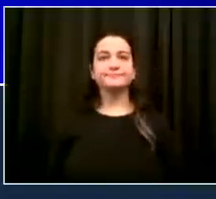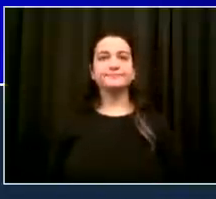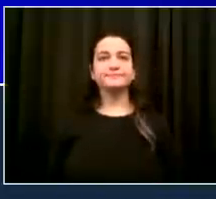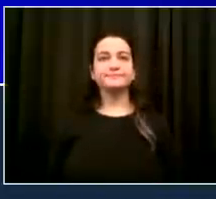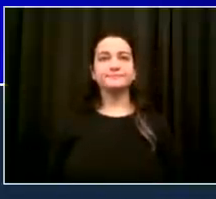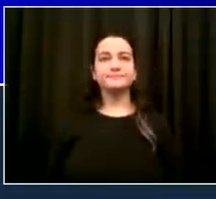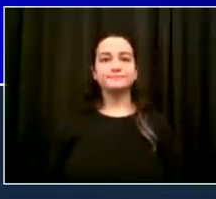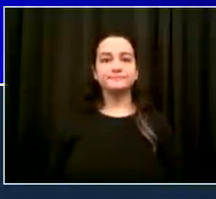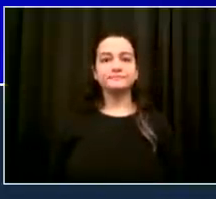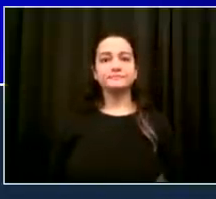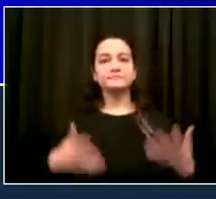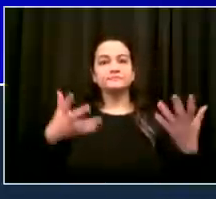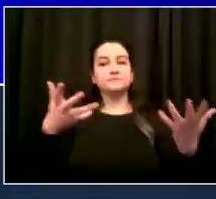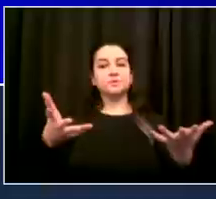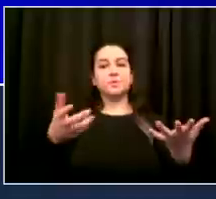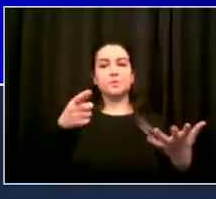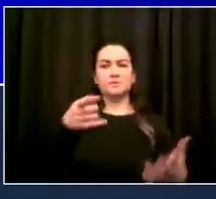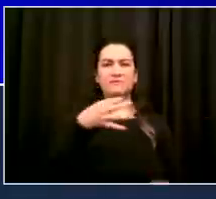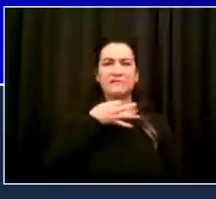nyc.gov/vaccinefinder,